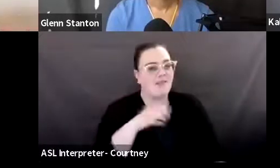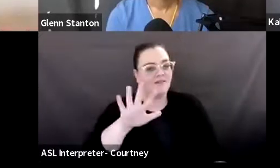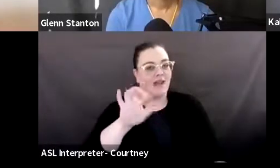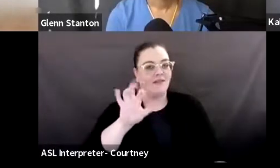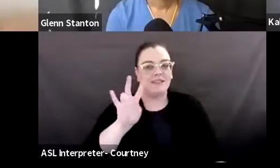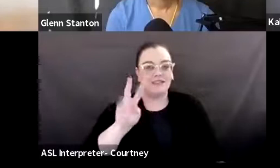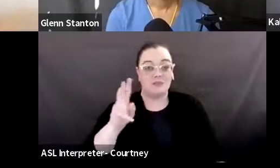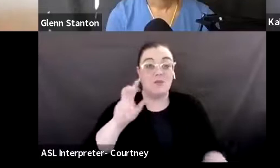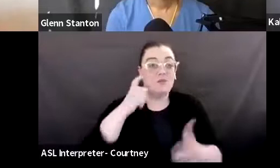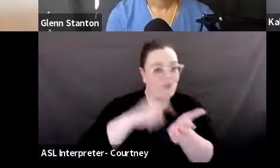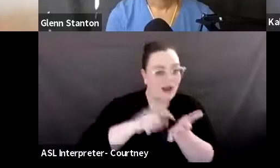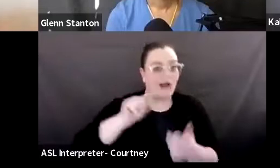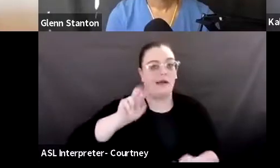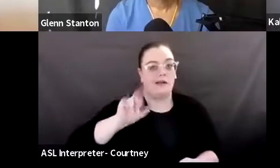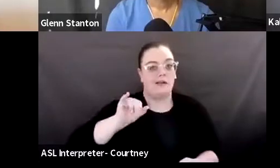recognized tribes and